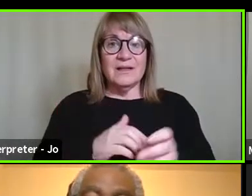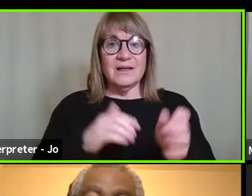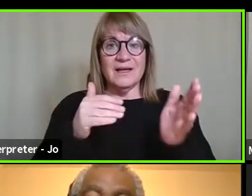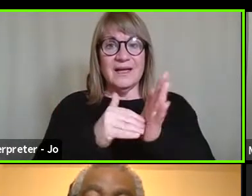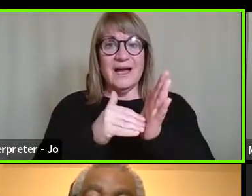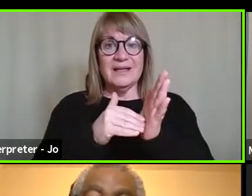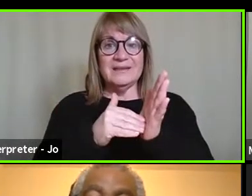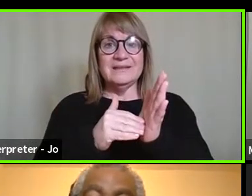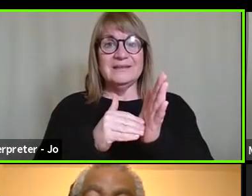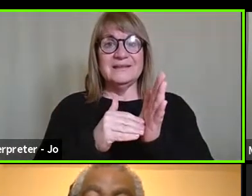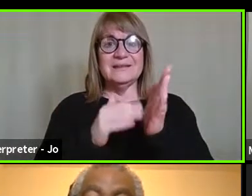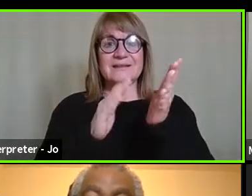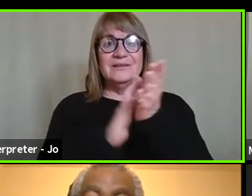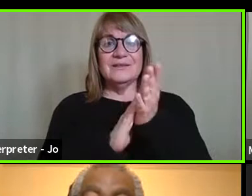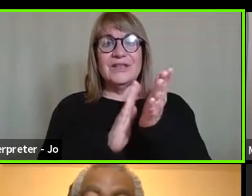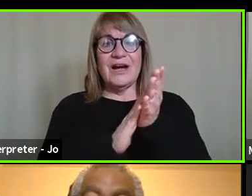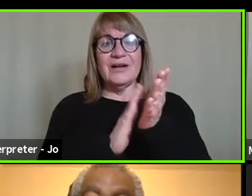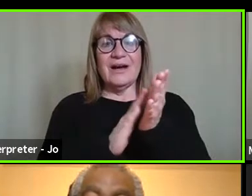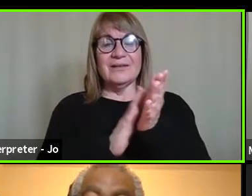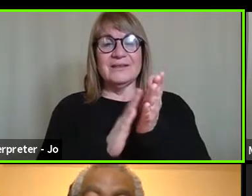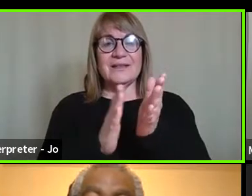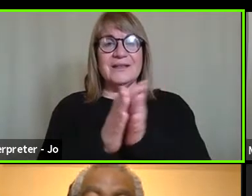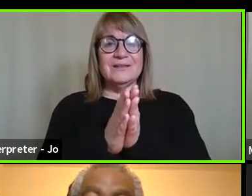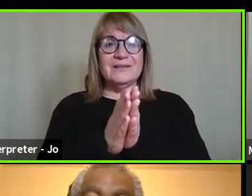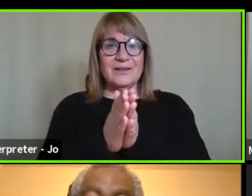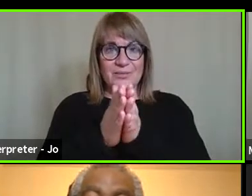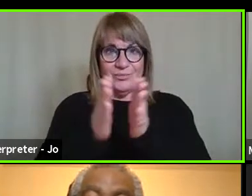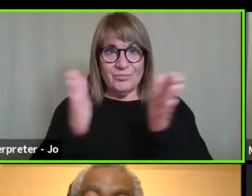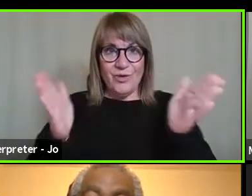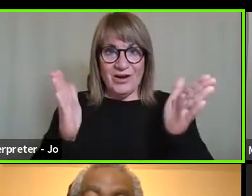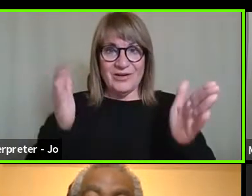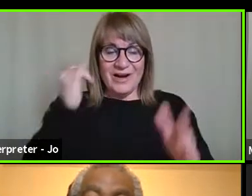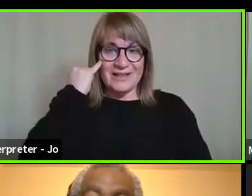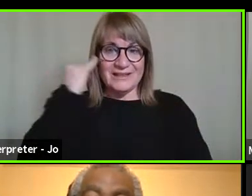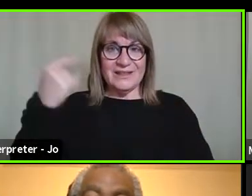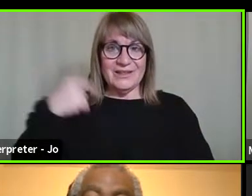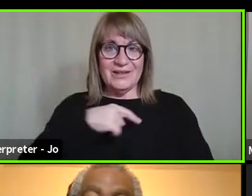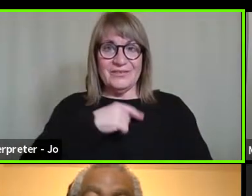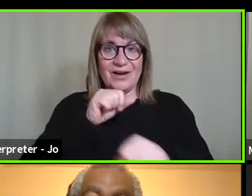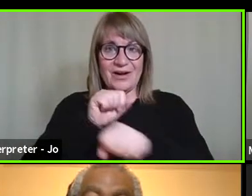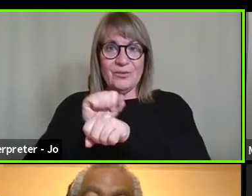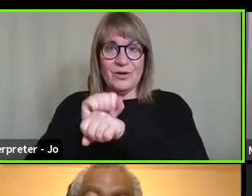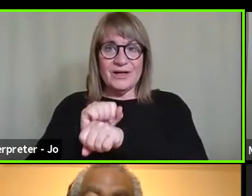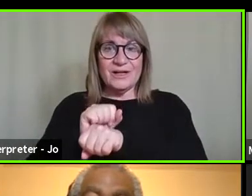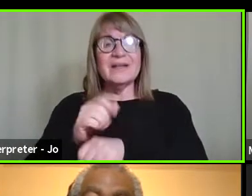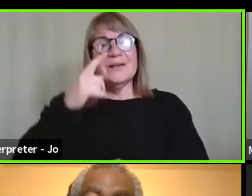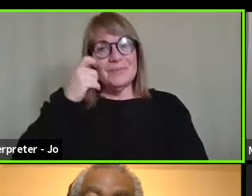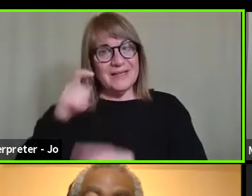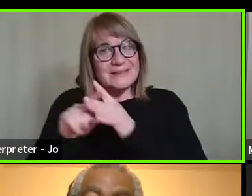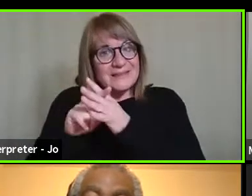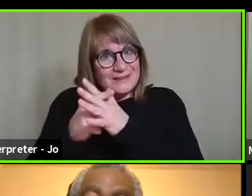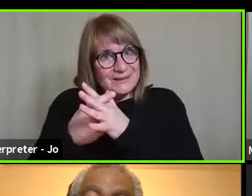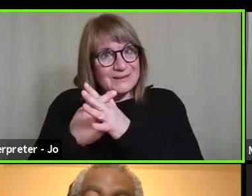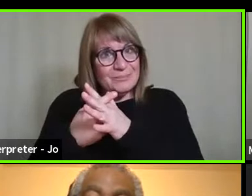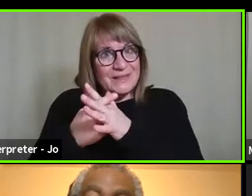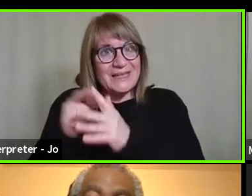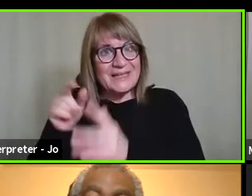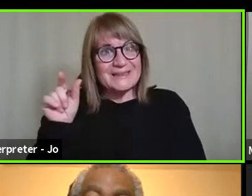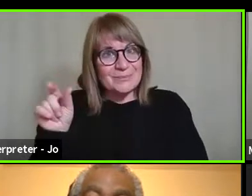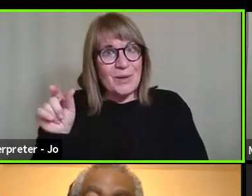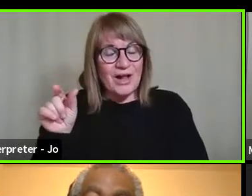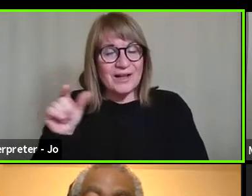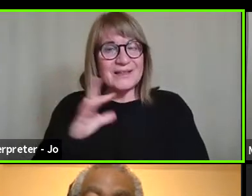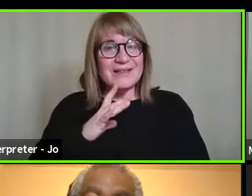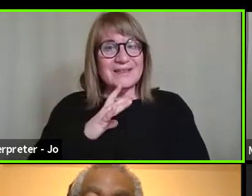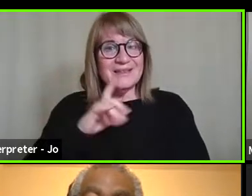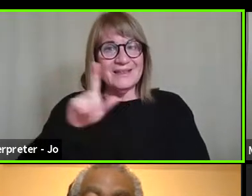shout out to the the broader context of our work which is from small beginnings and this really was instigated by this